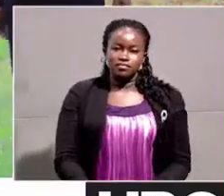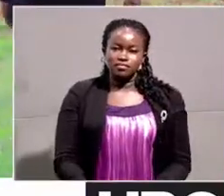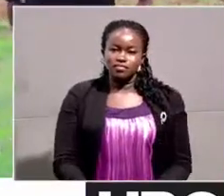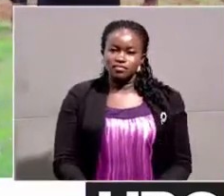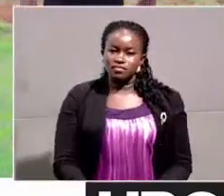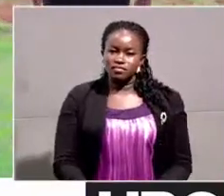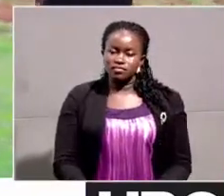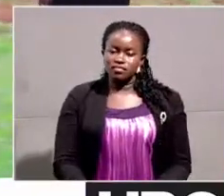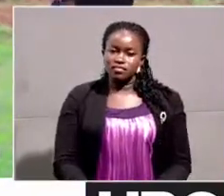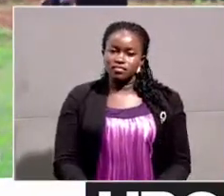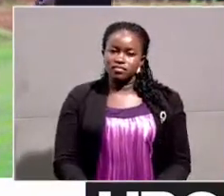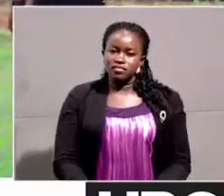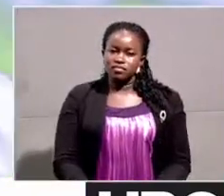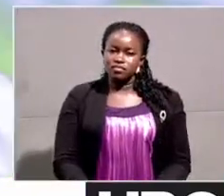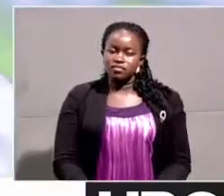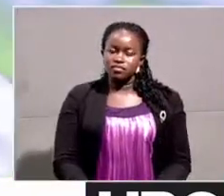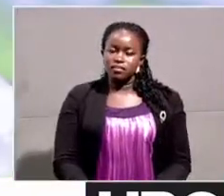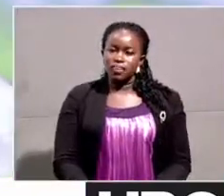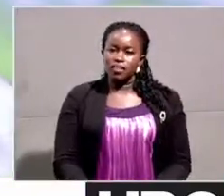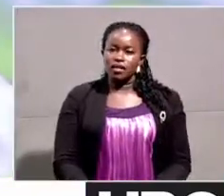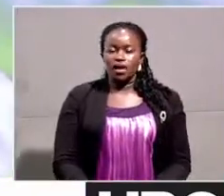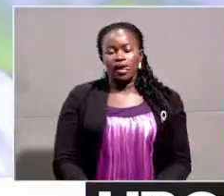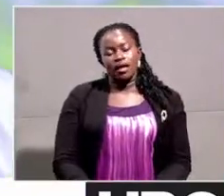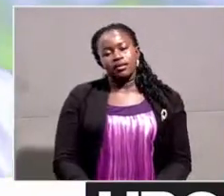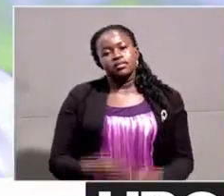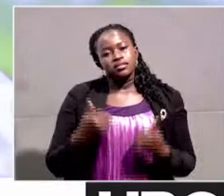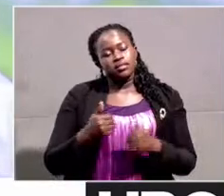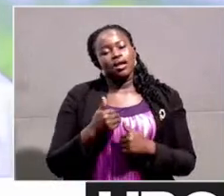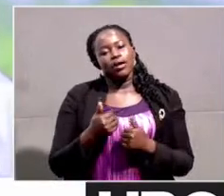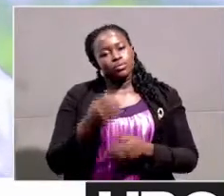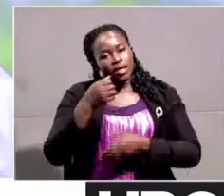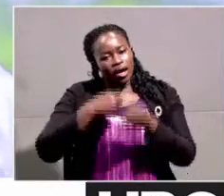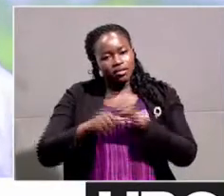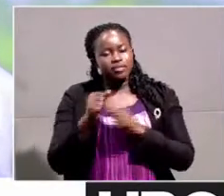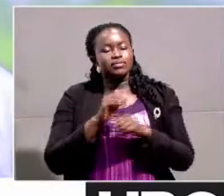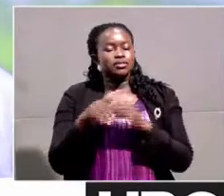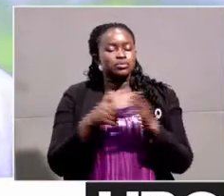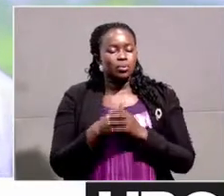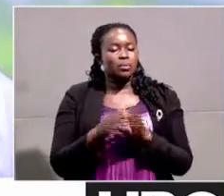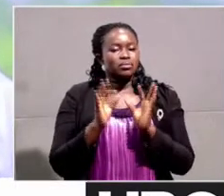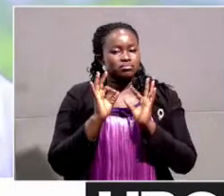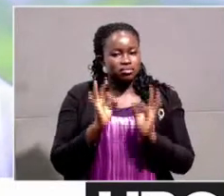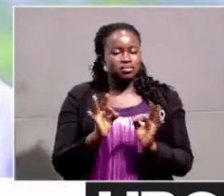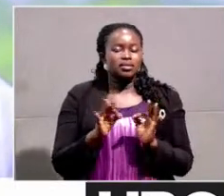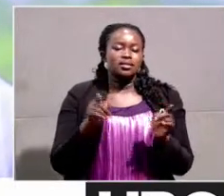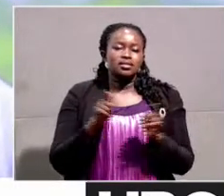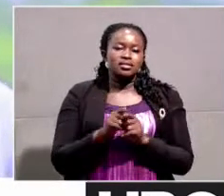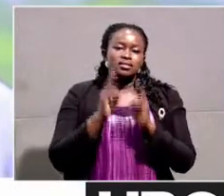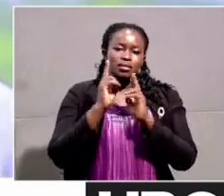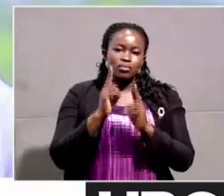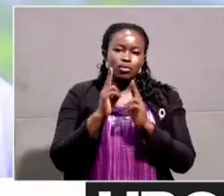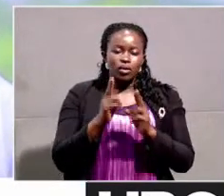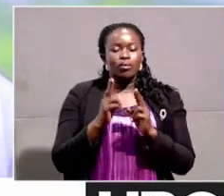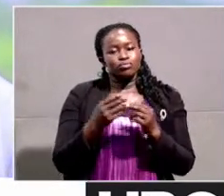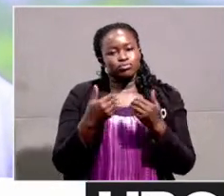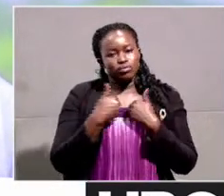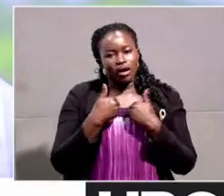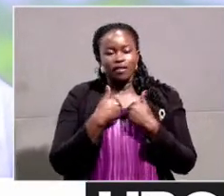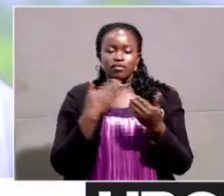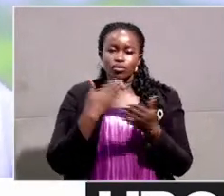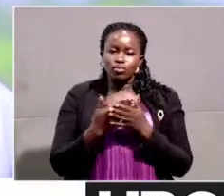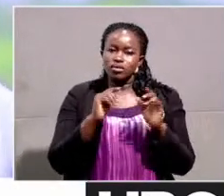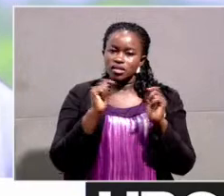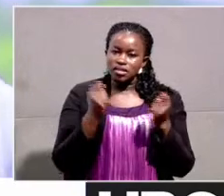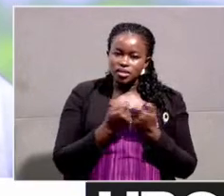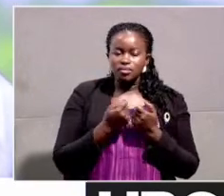Been doing all of the activities, is really impressing, and we hope to have a good team.